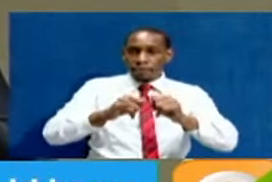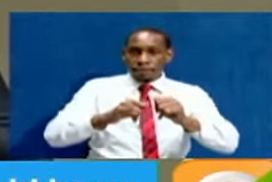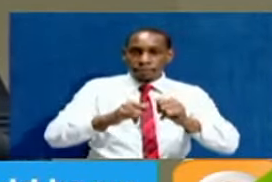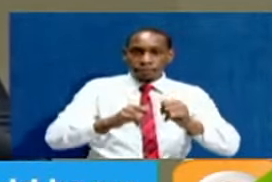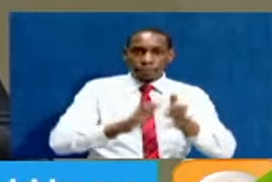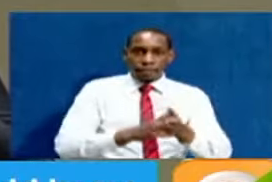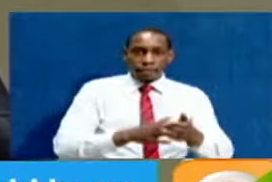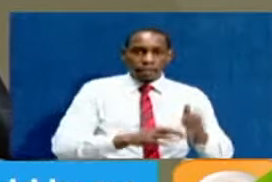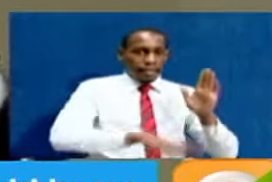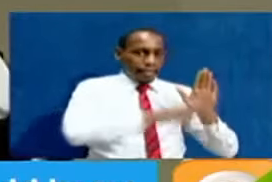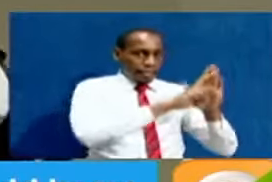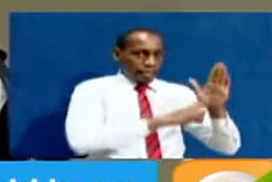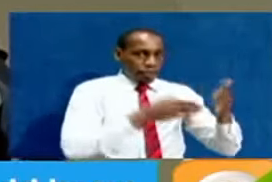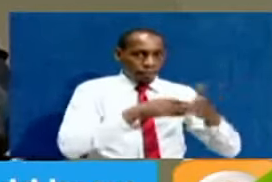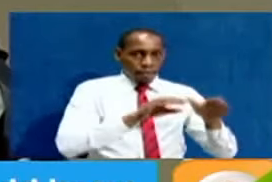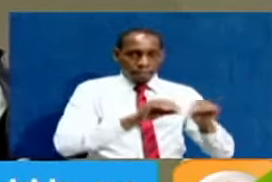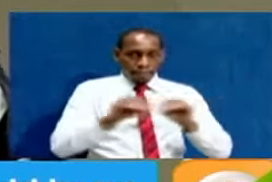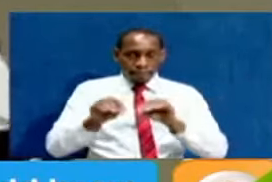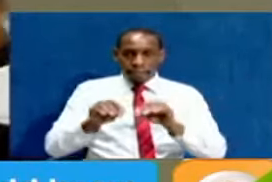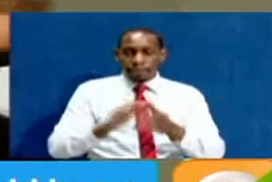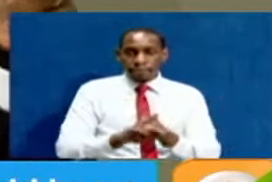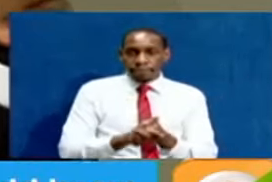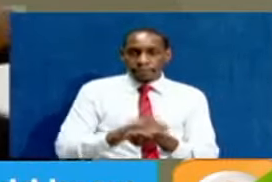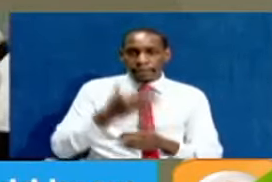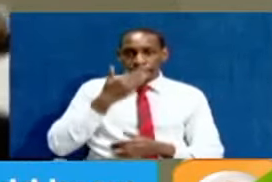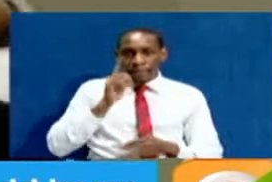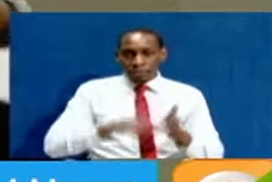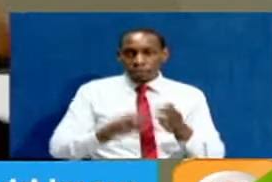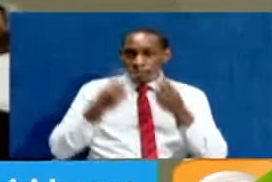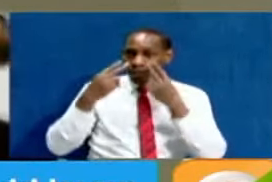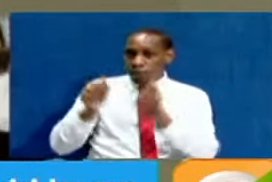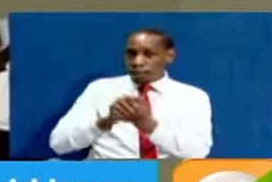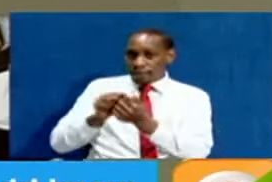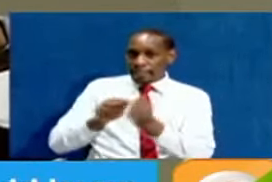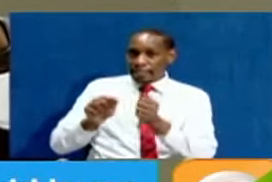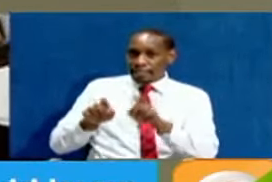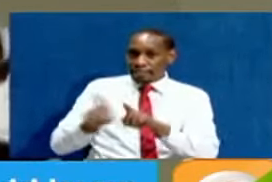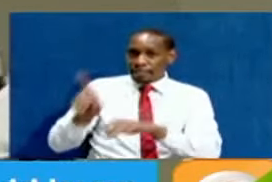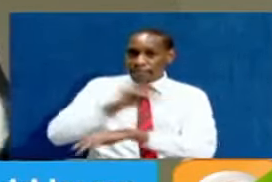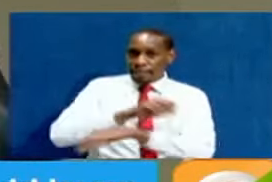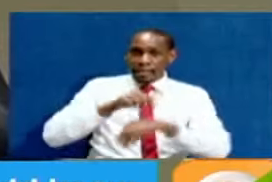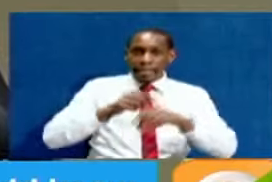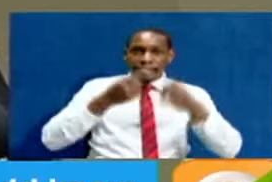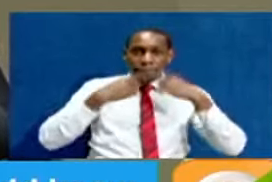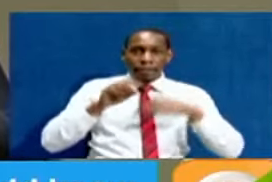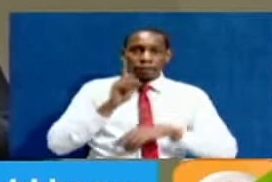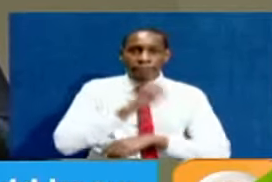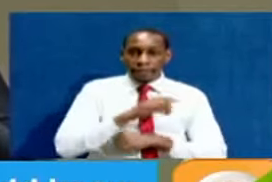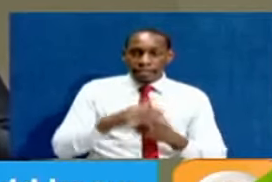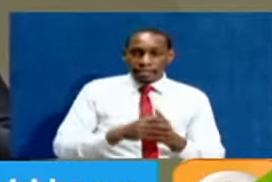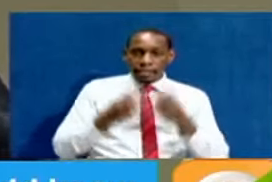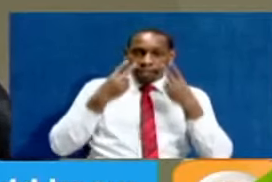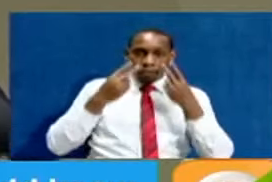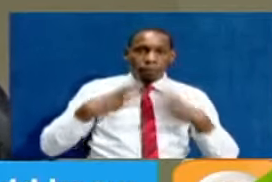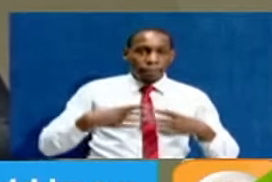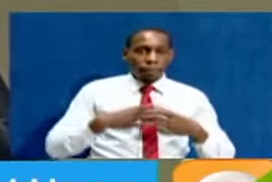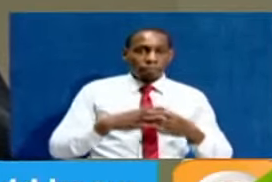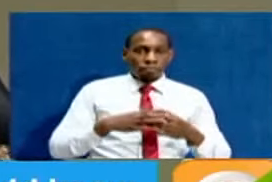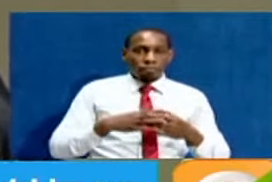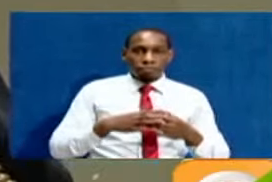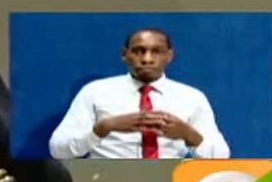curfew rules, I think it also needs to be a little humane. Mm-hmm. You saw on Friday, that very day when the announcement was made, you saw people